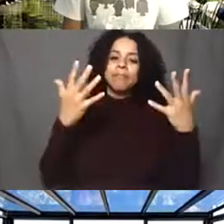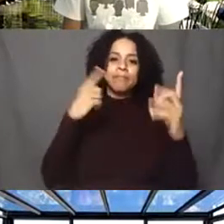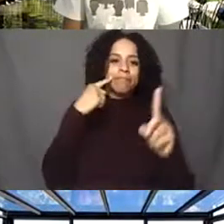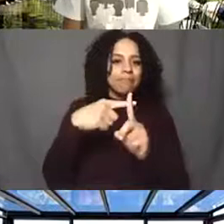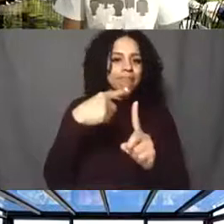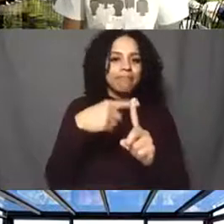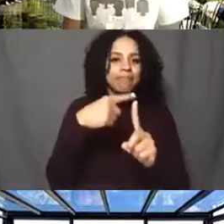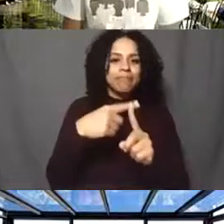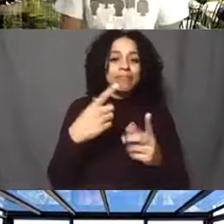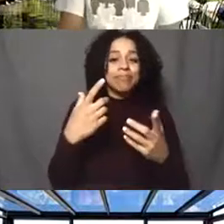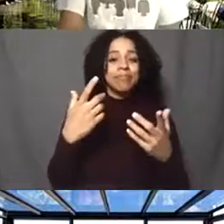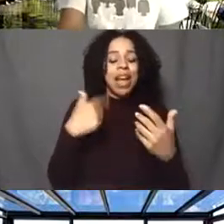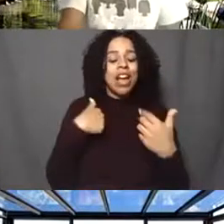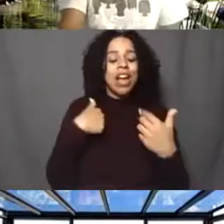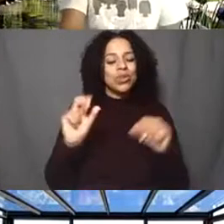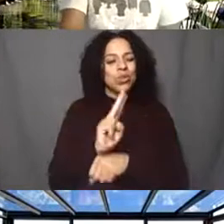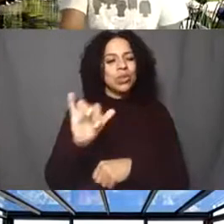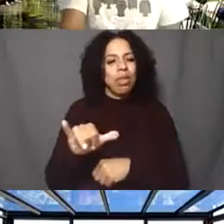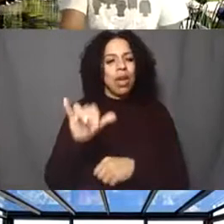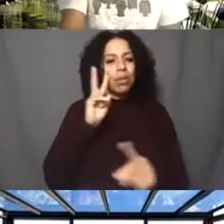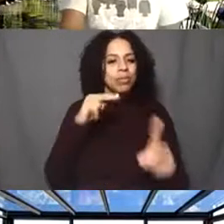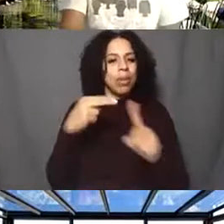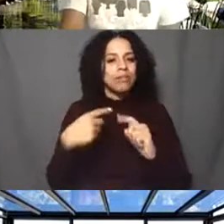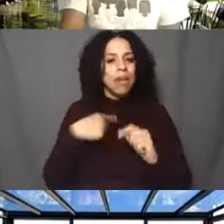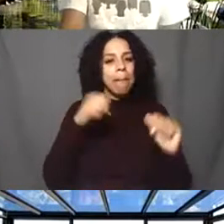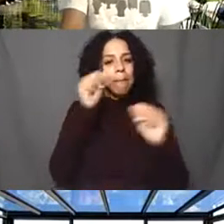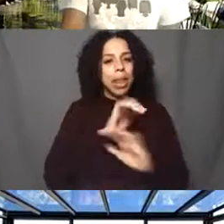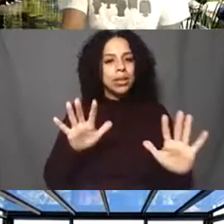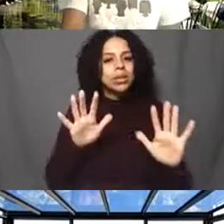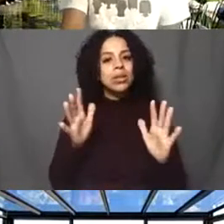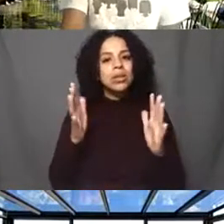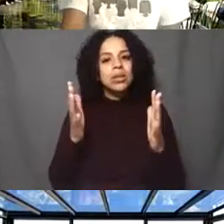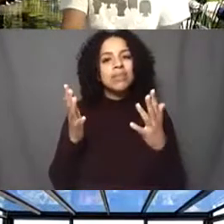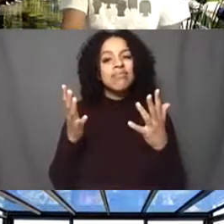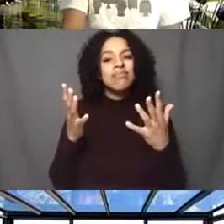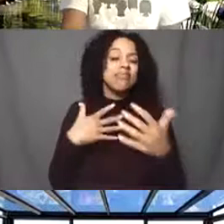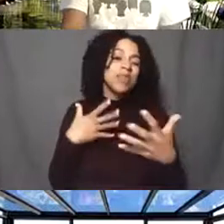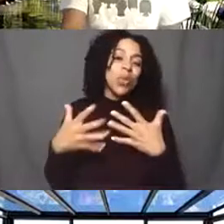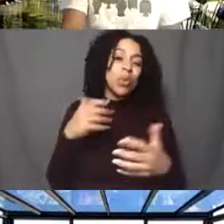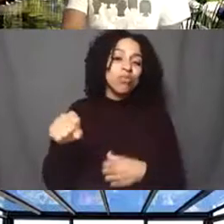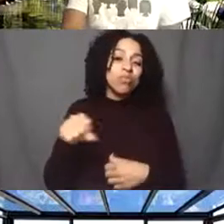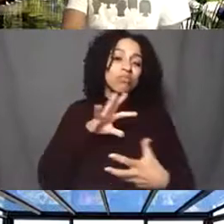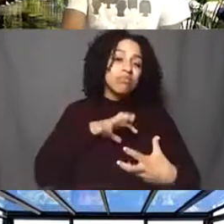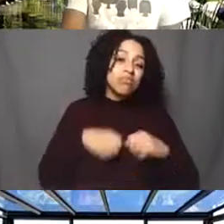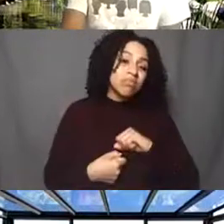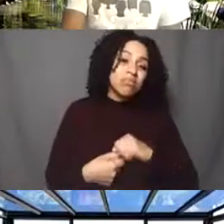really devastating. Thank you for doing the work. I really appreciate it. Thank you.